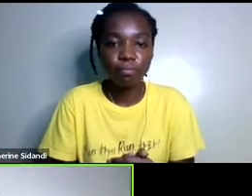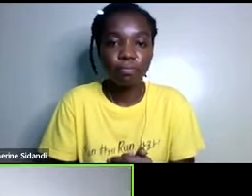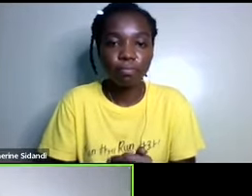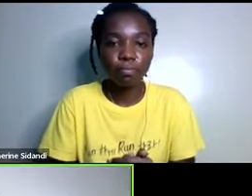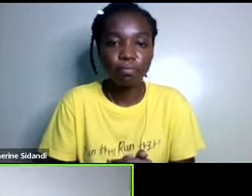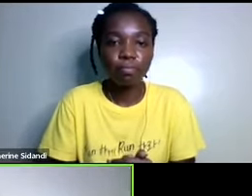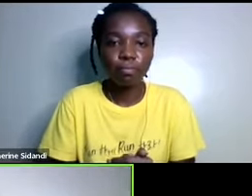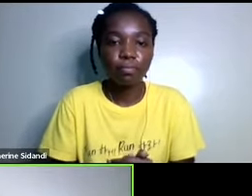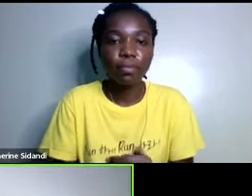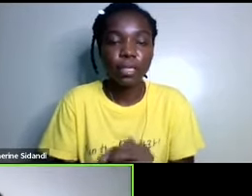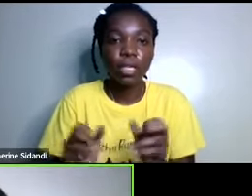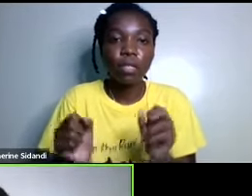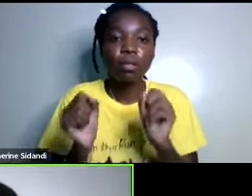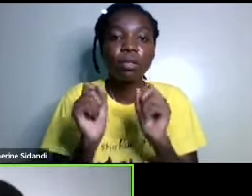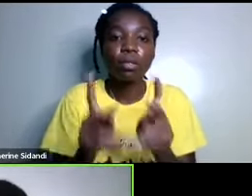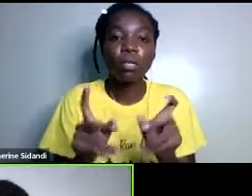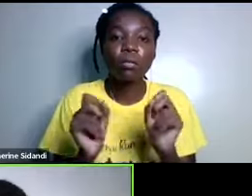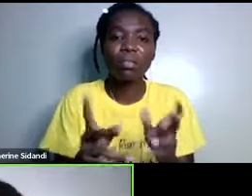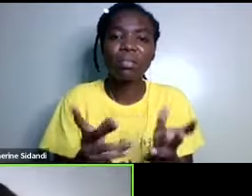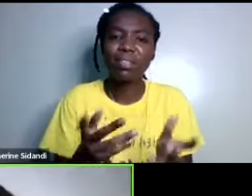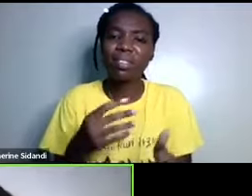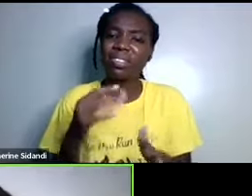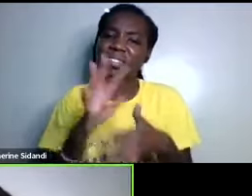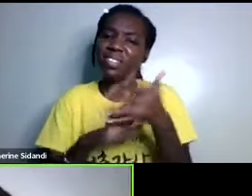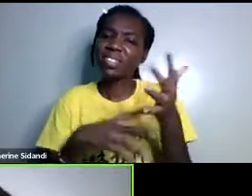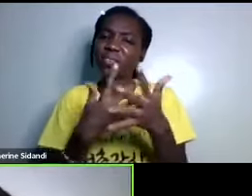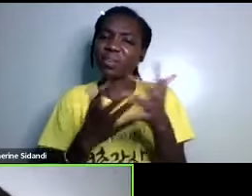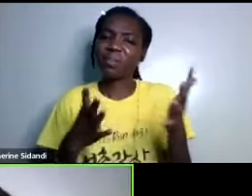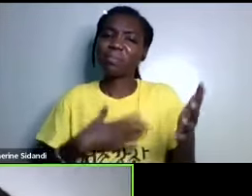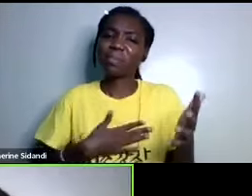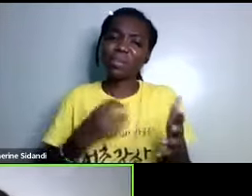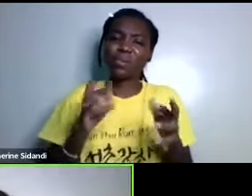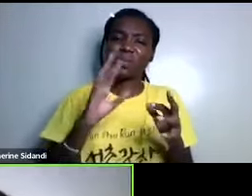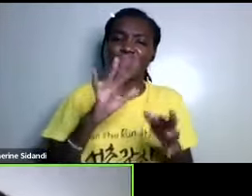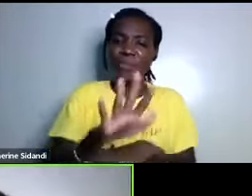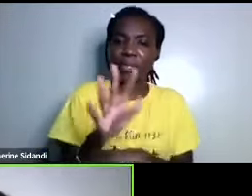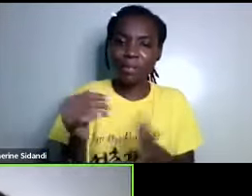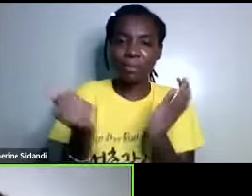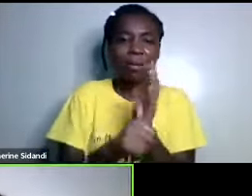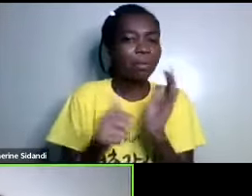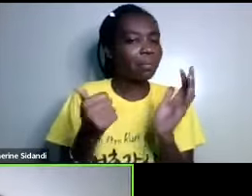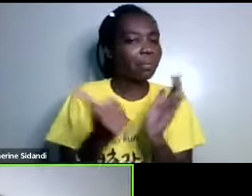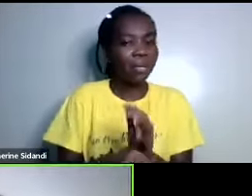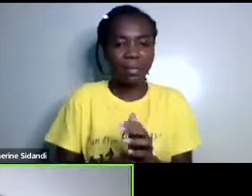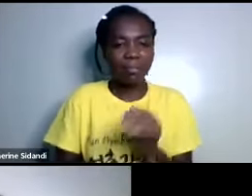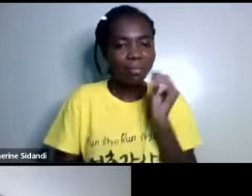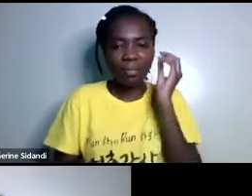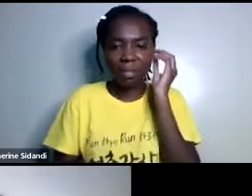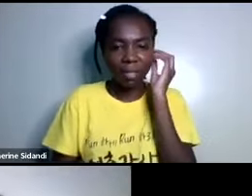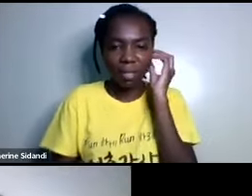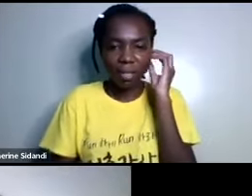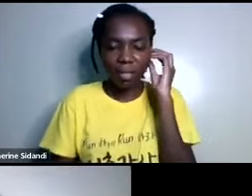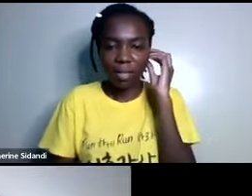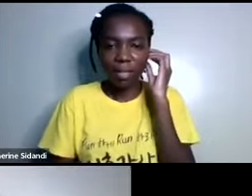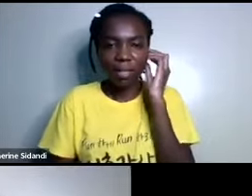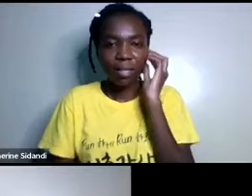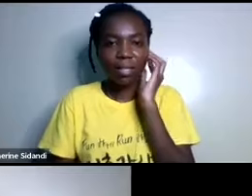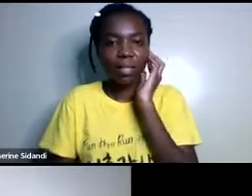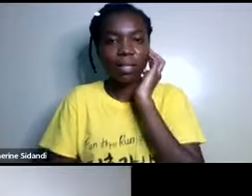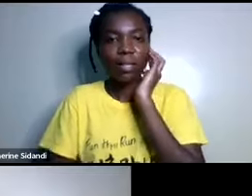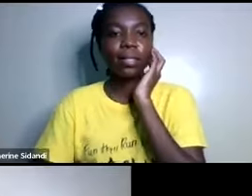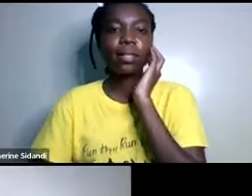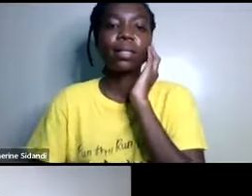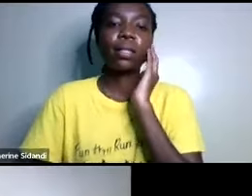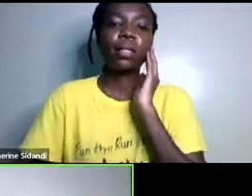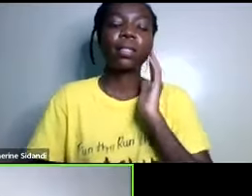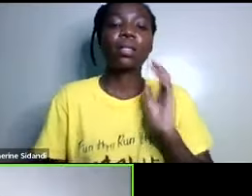okay, I don't know that it's my internet or yours, but I think I missed your 30 seconds back. Okay.